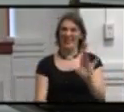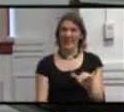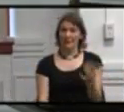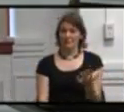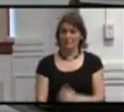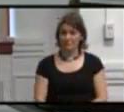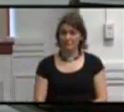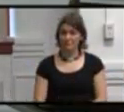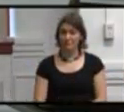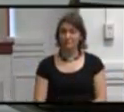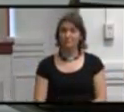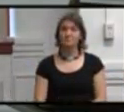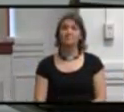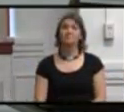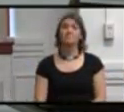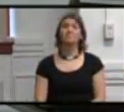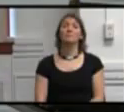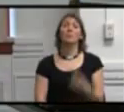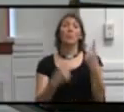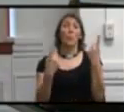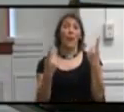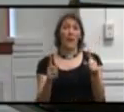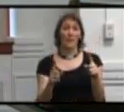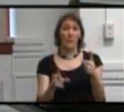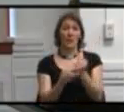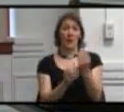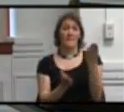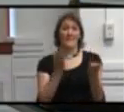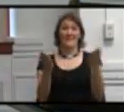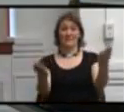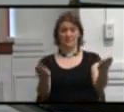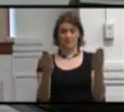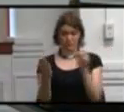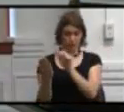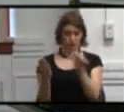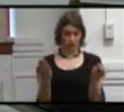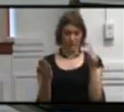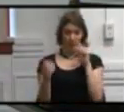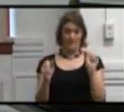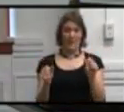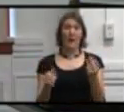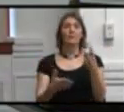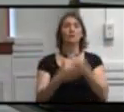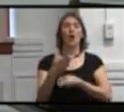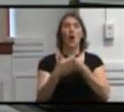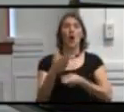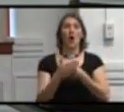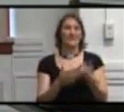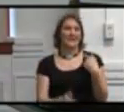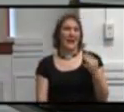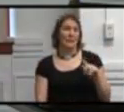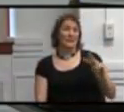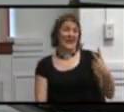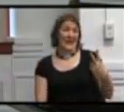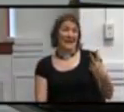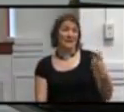thing. We received bids for the utility roller on April